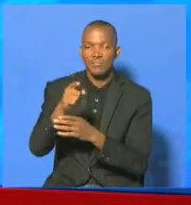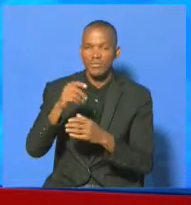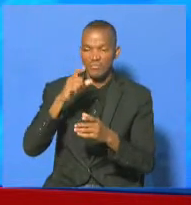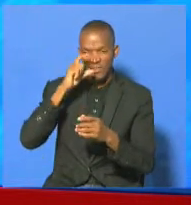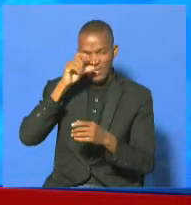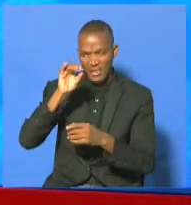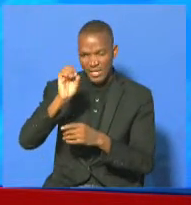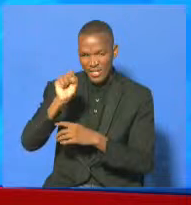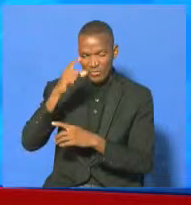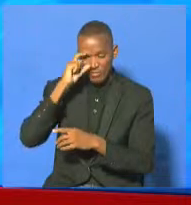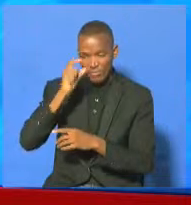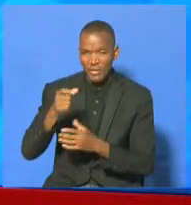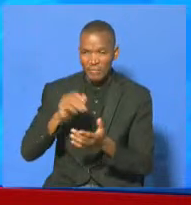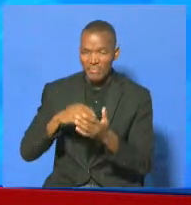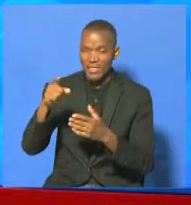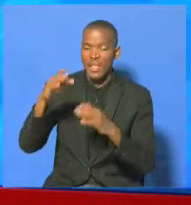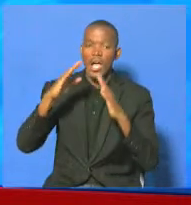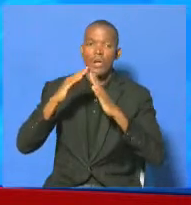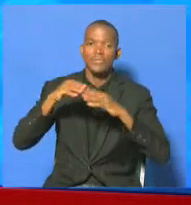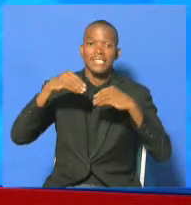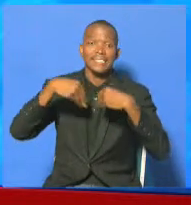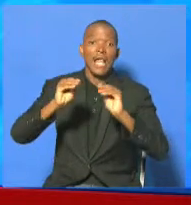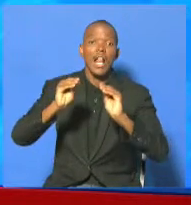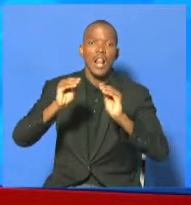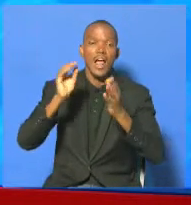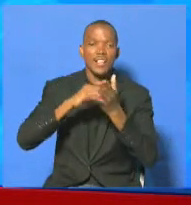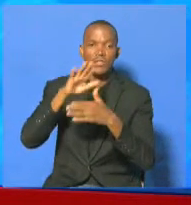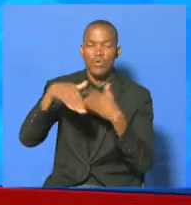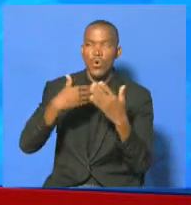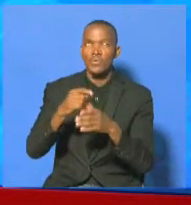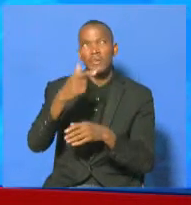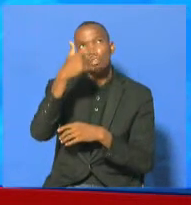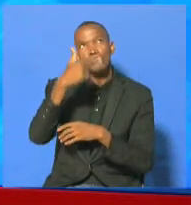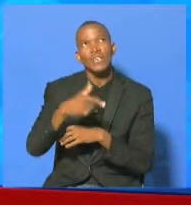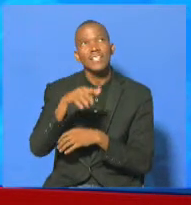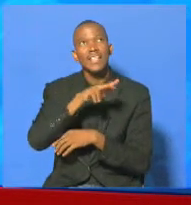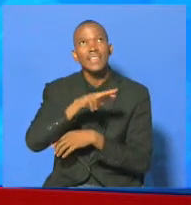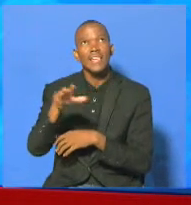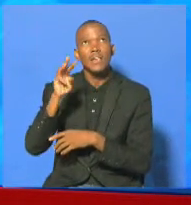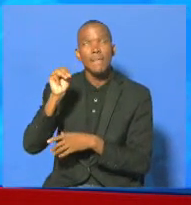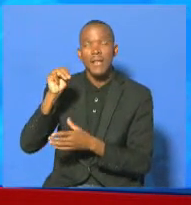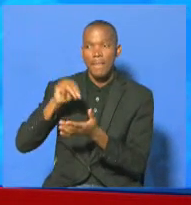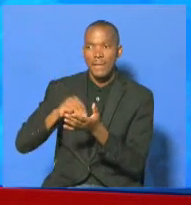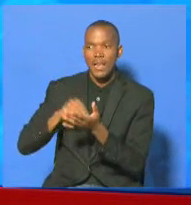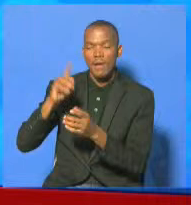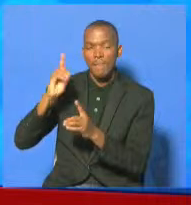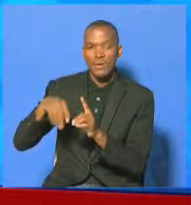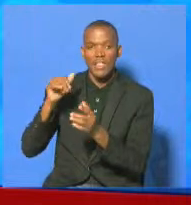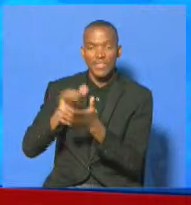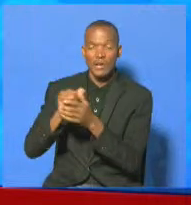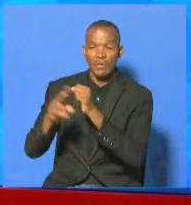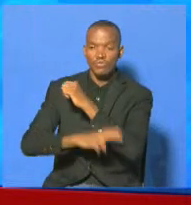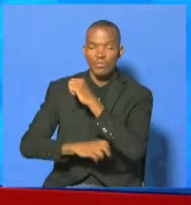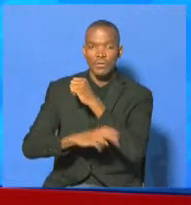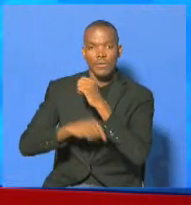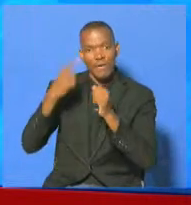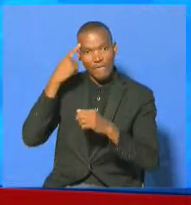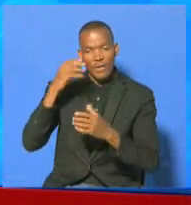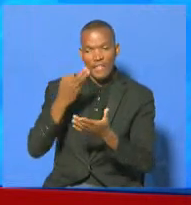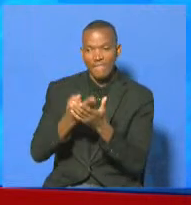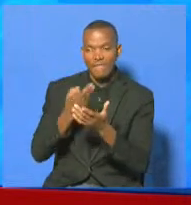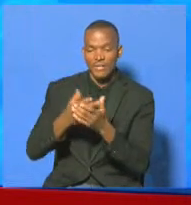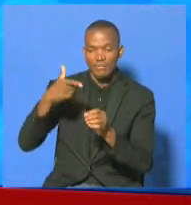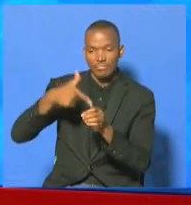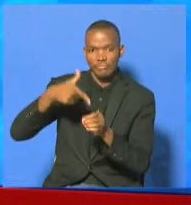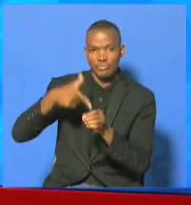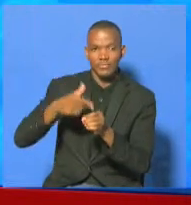investigations revealed that the house was sold and bought with part of the 230 million pula believed to have been stolen from the National Petroleum Fund.